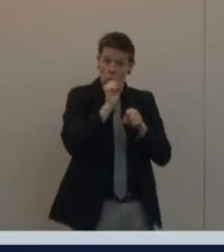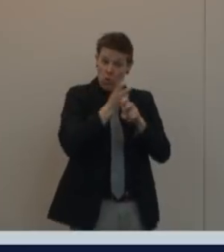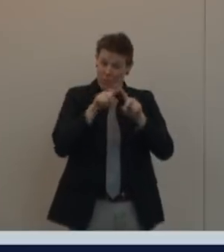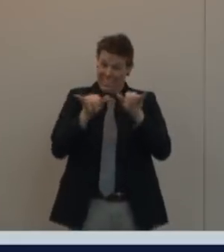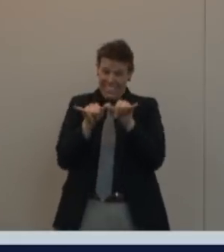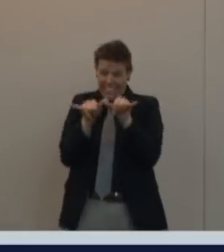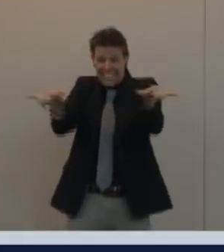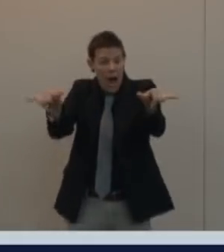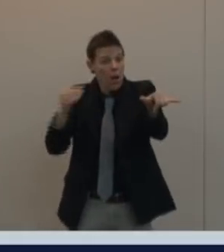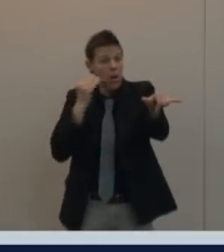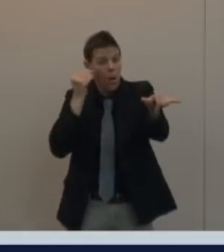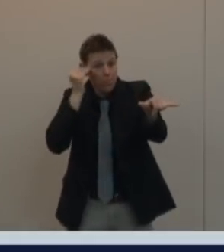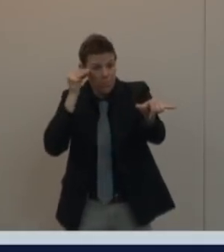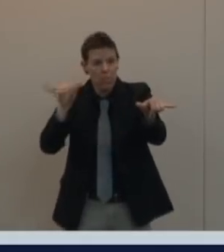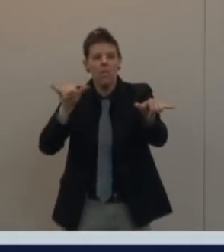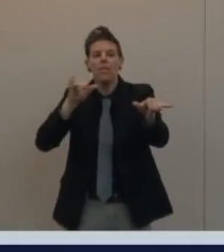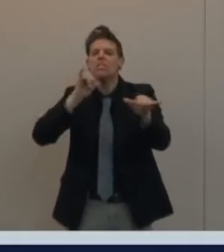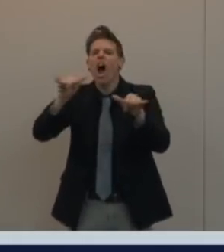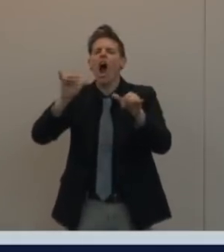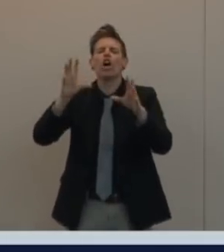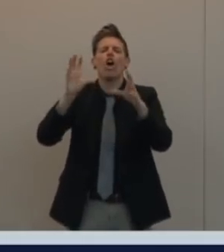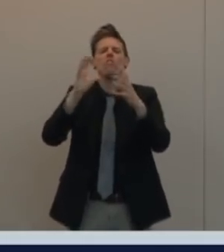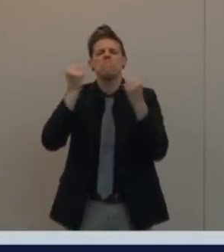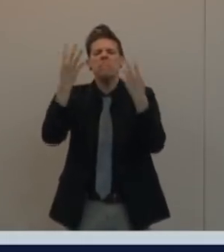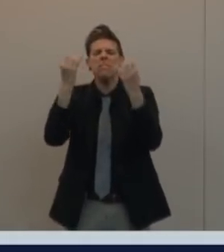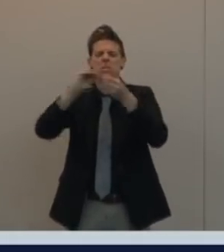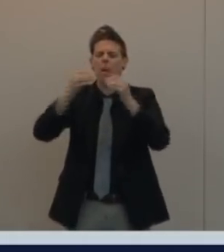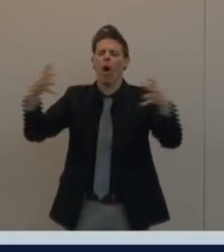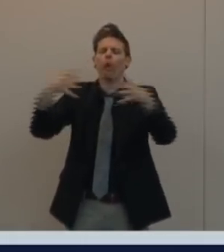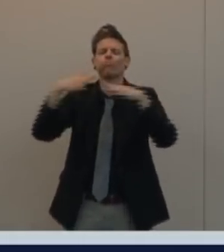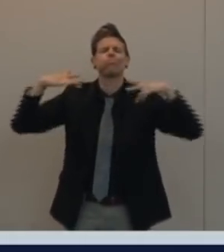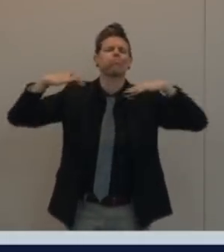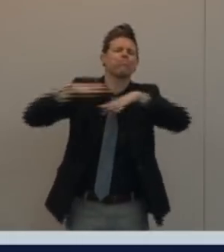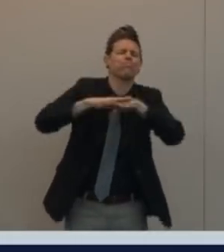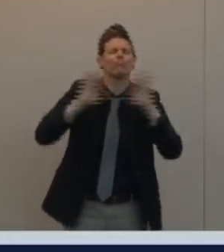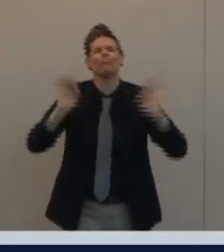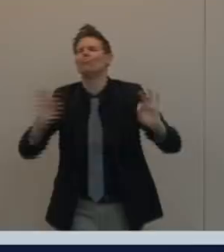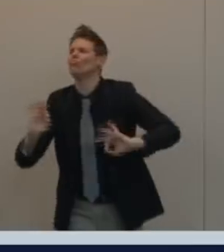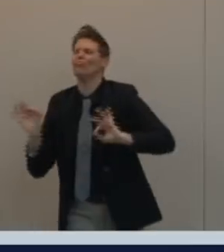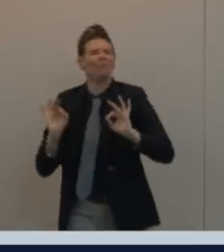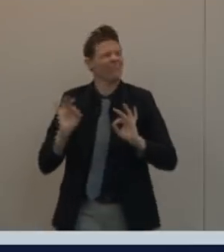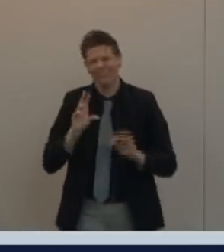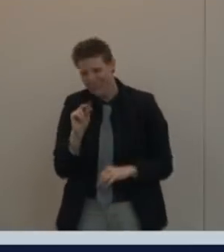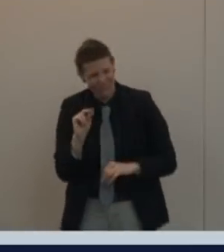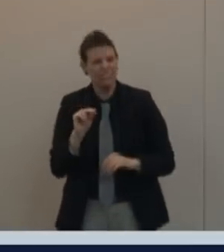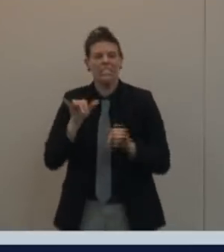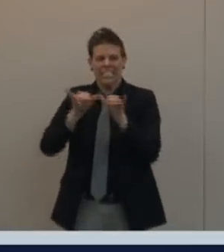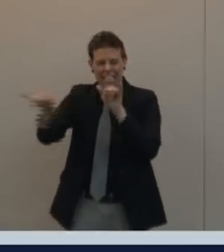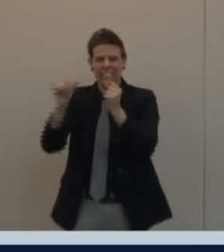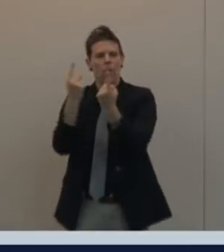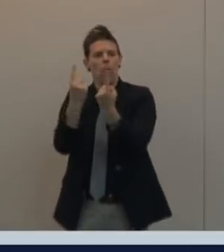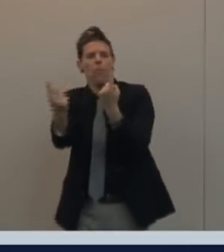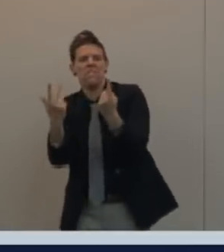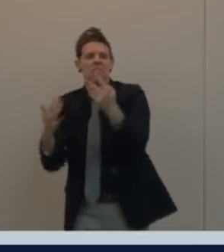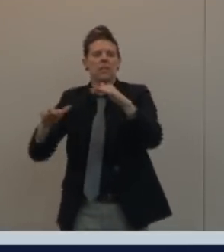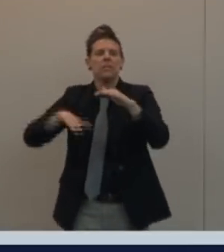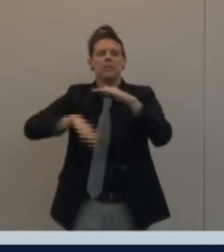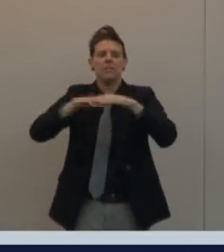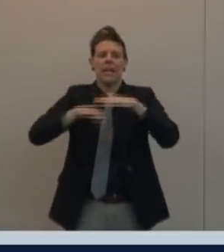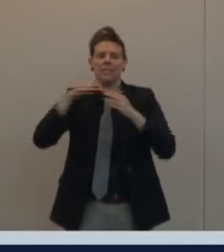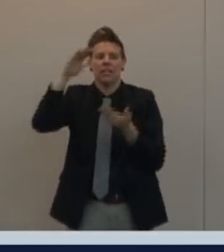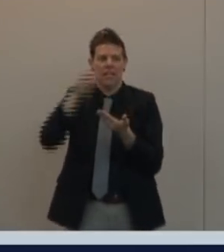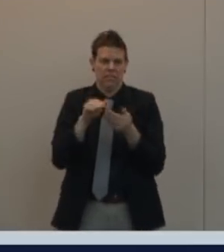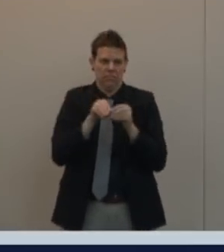from congregating in any number of businesses, because that defeats the purpose. Movement at